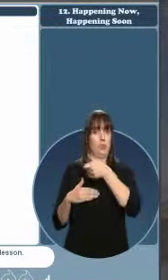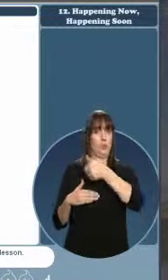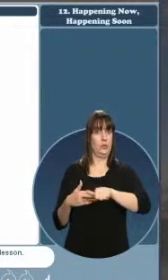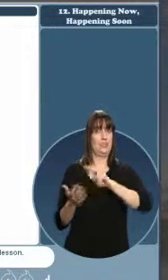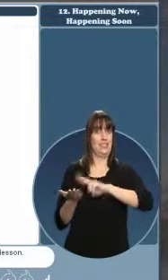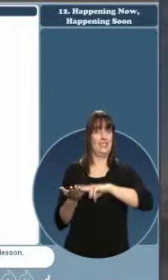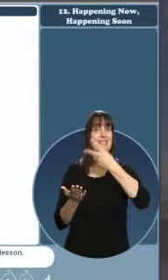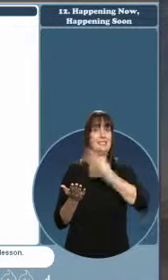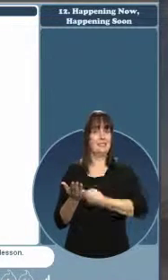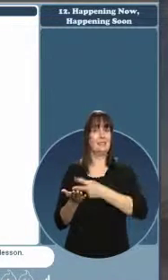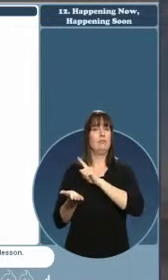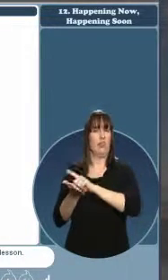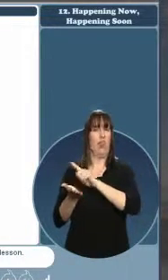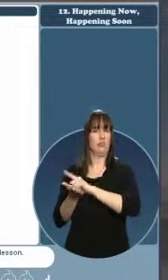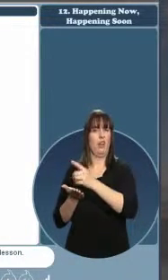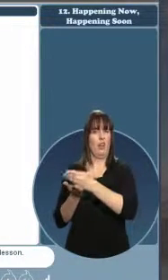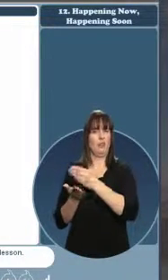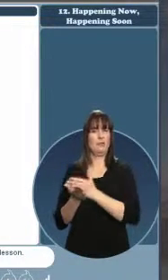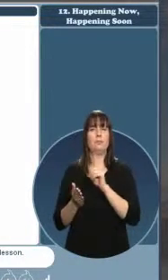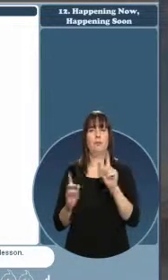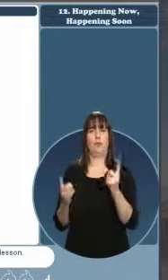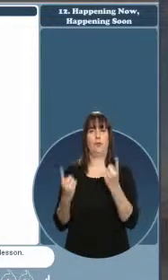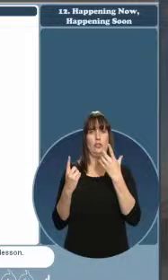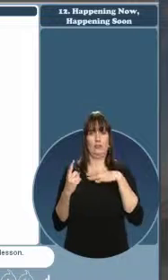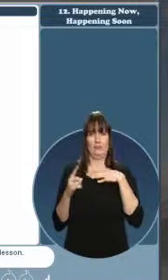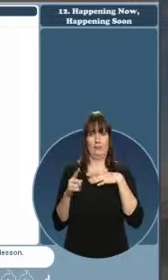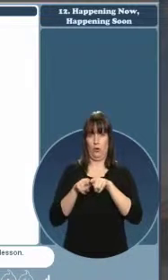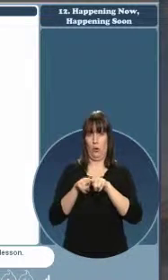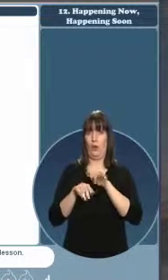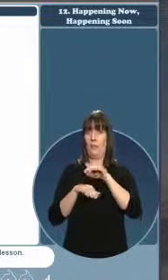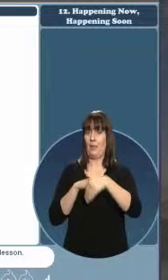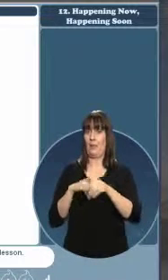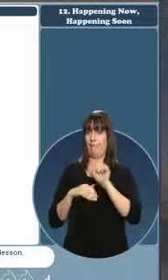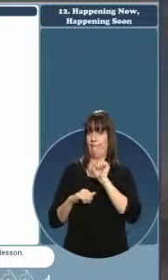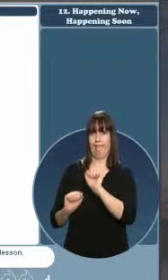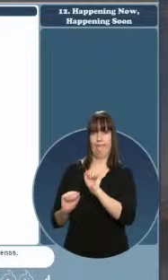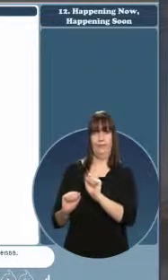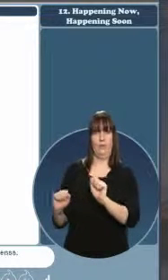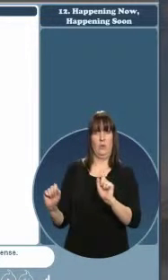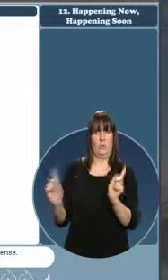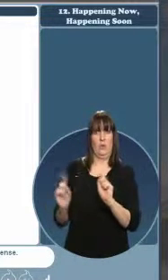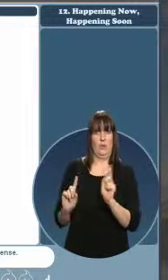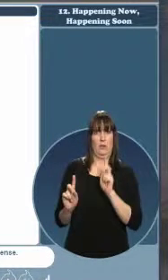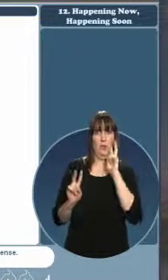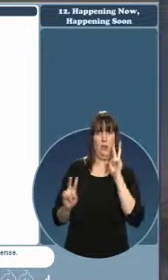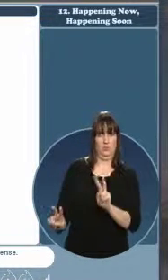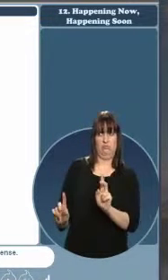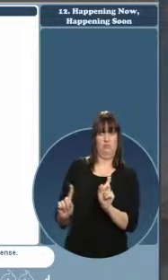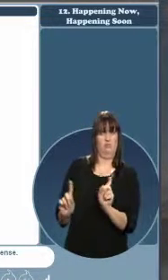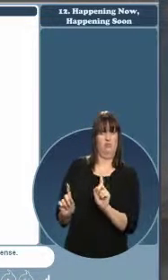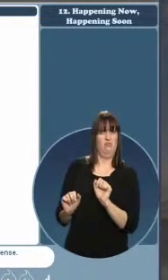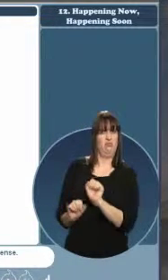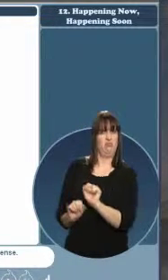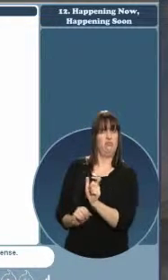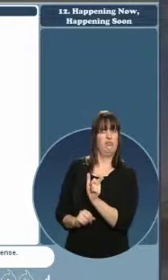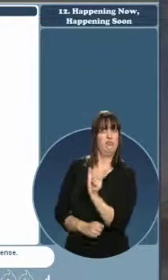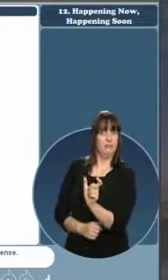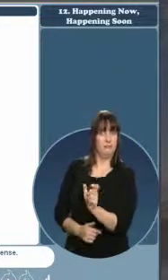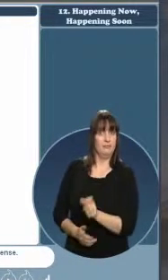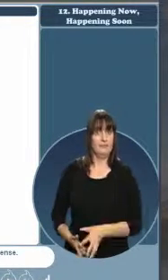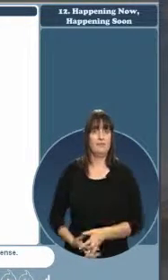We'll look at the uses of this tense in more detail a little later in the lesson. But first, let's learn about its